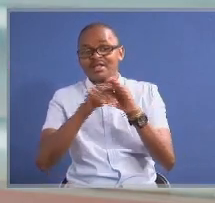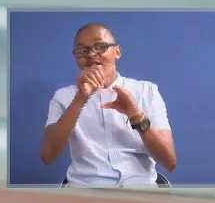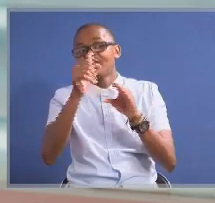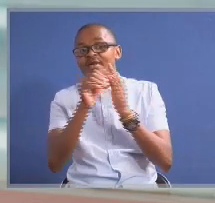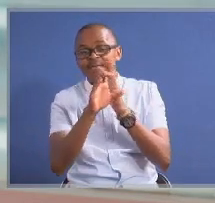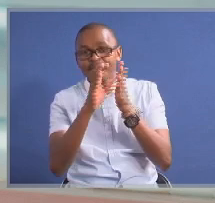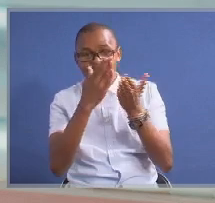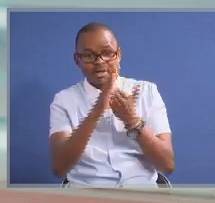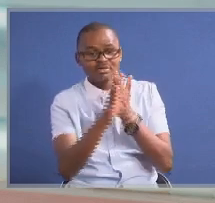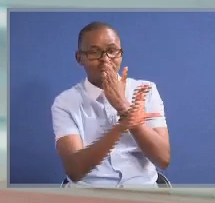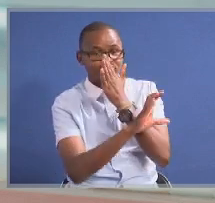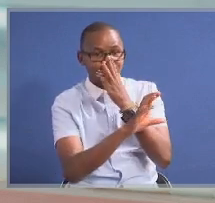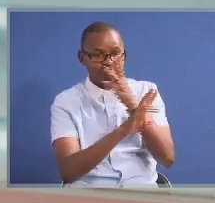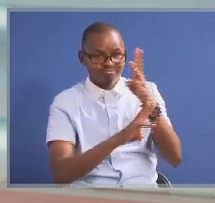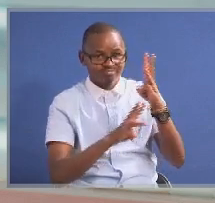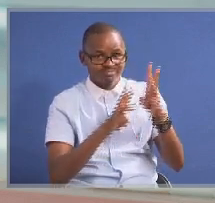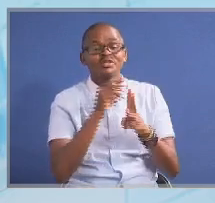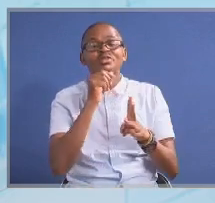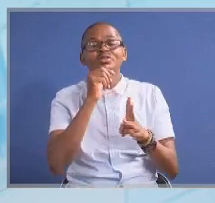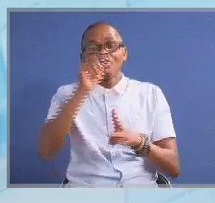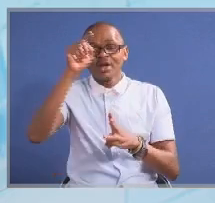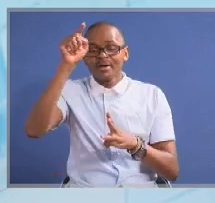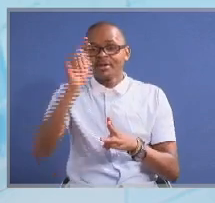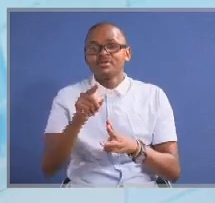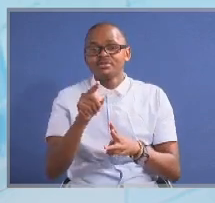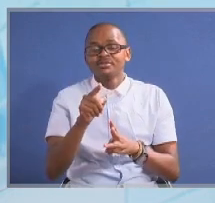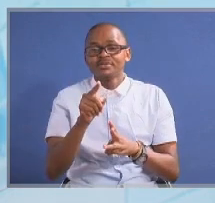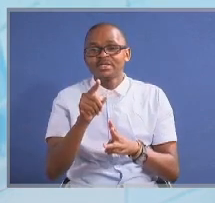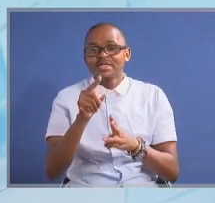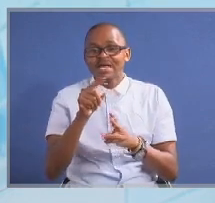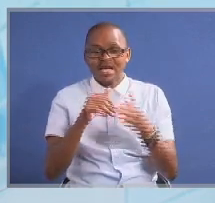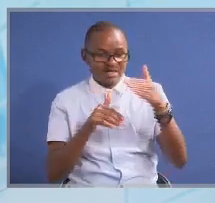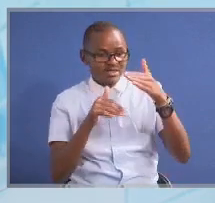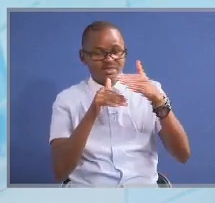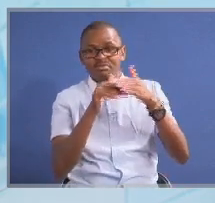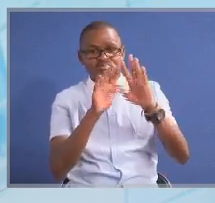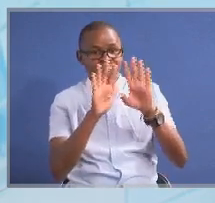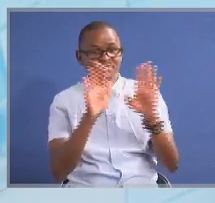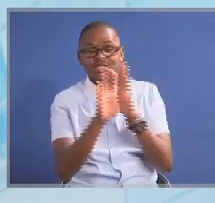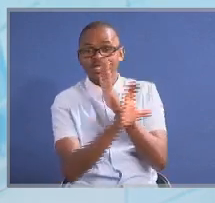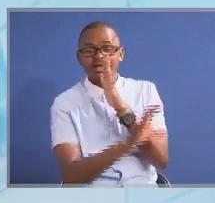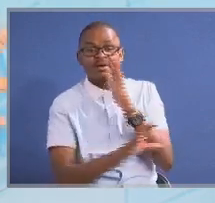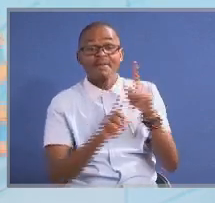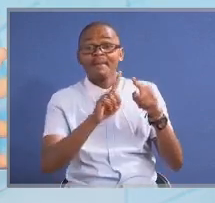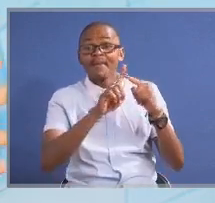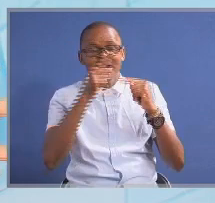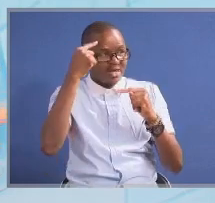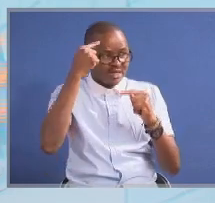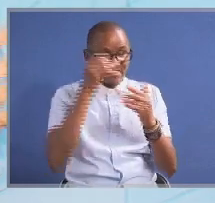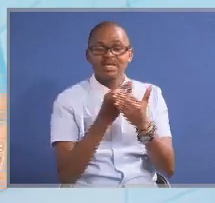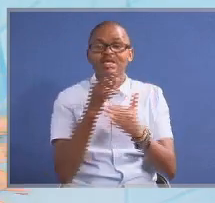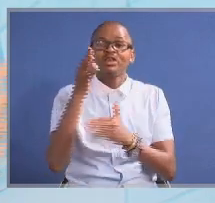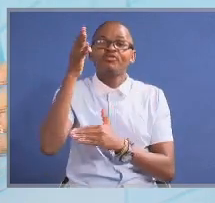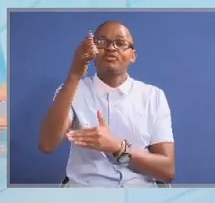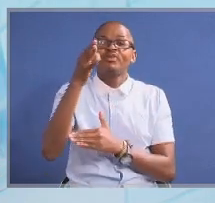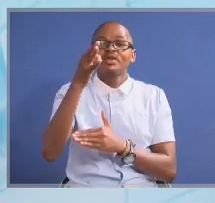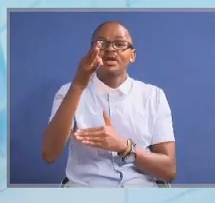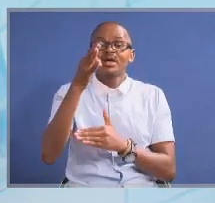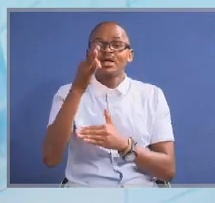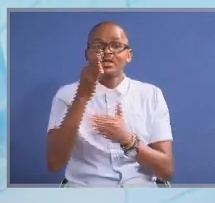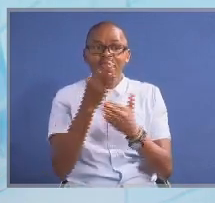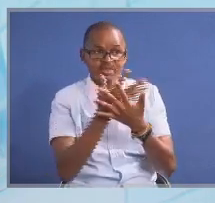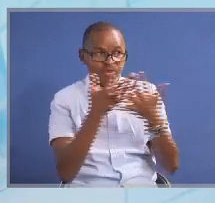the world. So it's not necessarily limiting itself only to these countries. Okay. But I think in the future, you know, things might